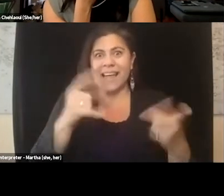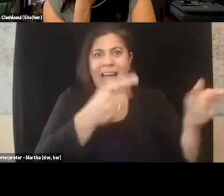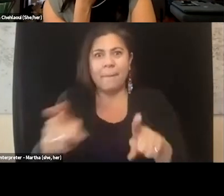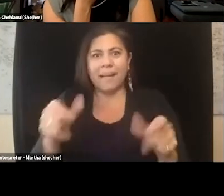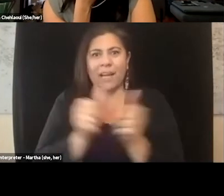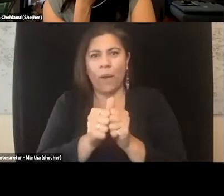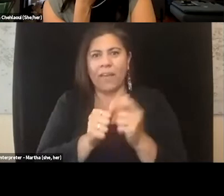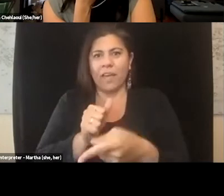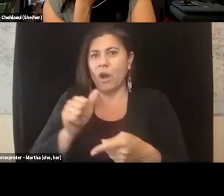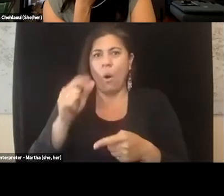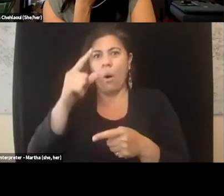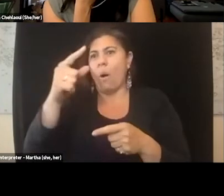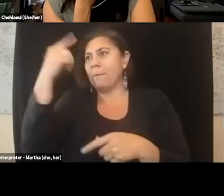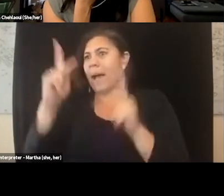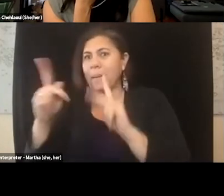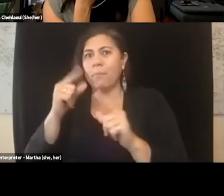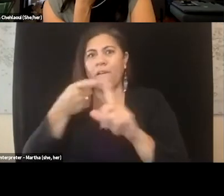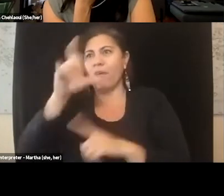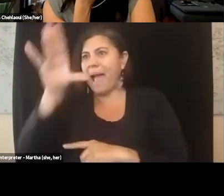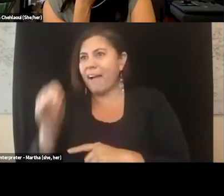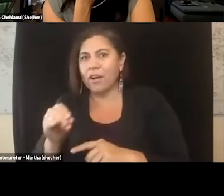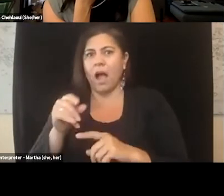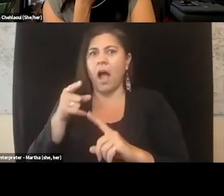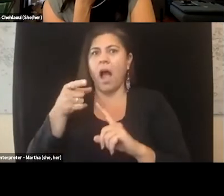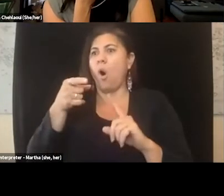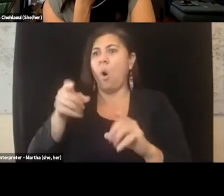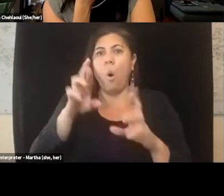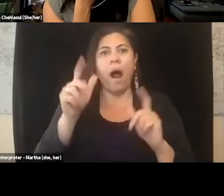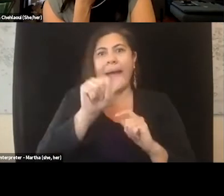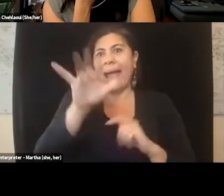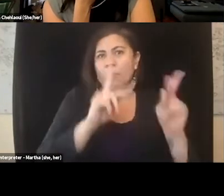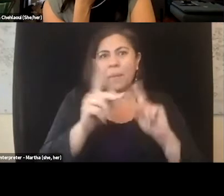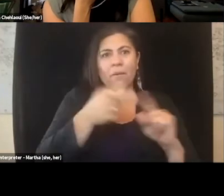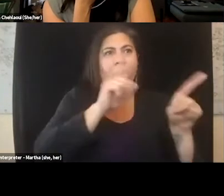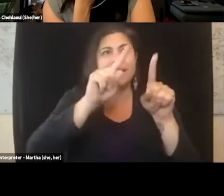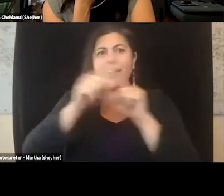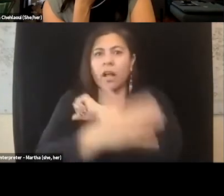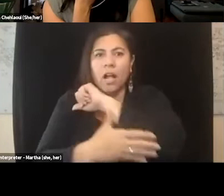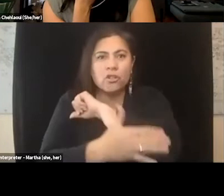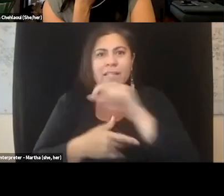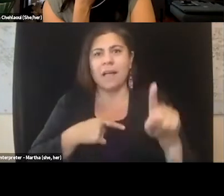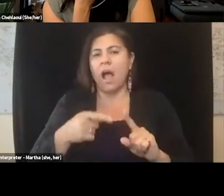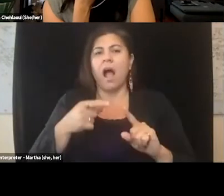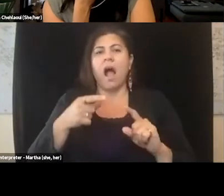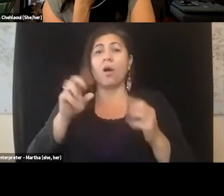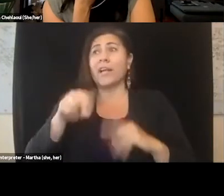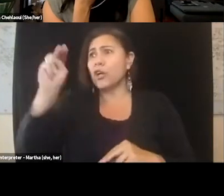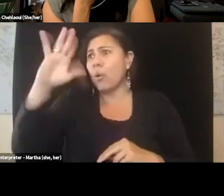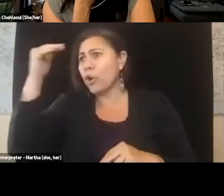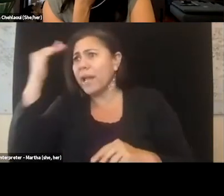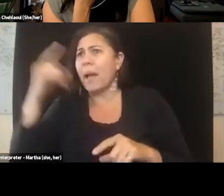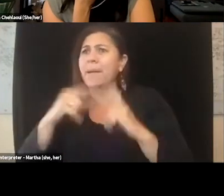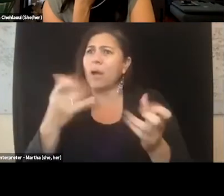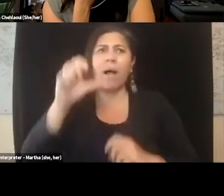Nigerian, how could you possibly play Kenyan? Or you're Vietnamese and they're looking to go, you're North Korean and they're looking to go